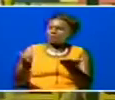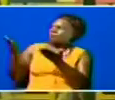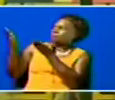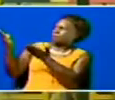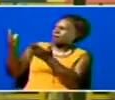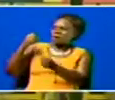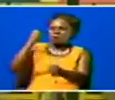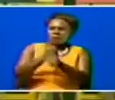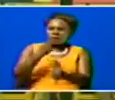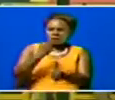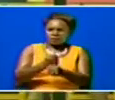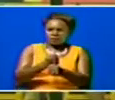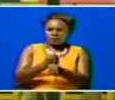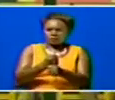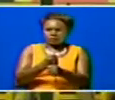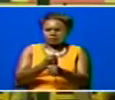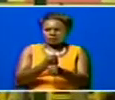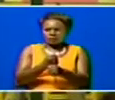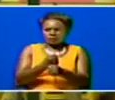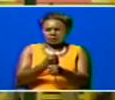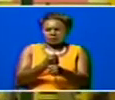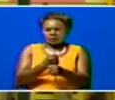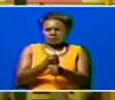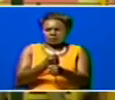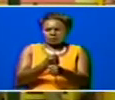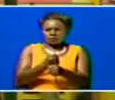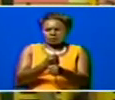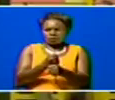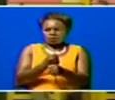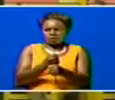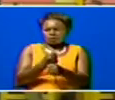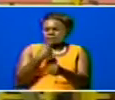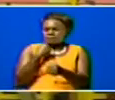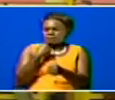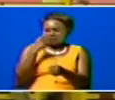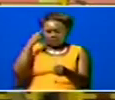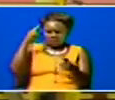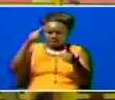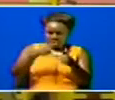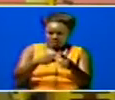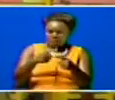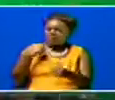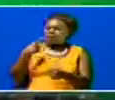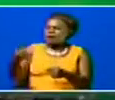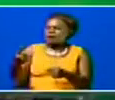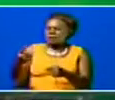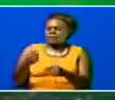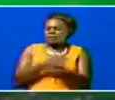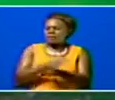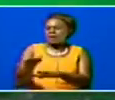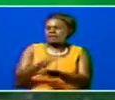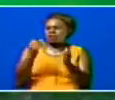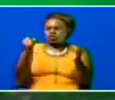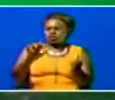which operates Tusky's Supermarket and Mavazi Lifestyle clothing stores, has set its sights on 100 branches strong